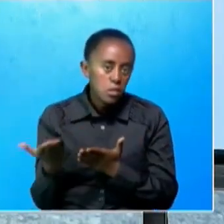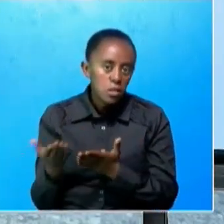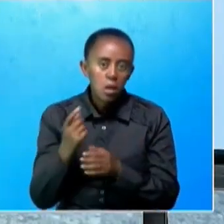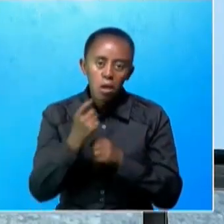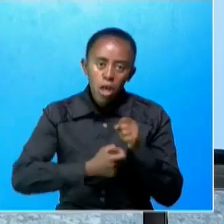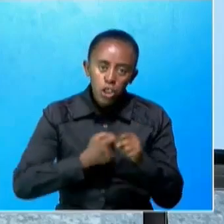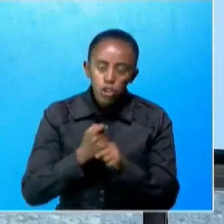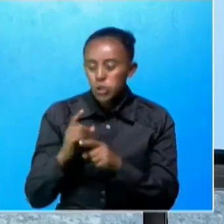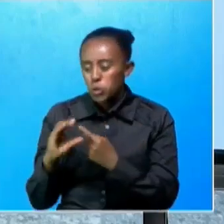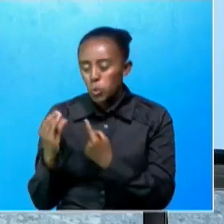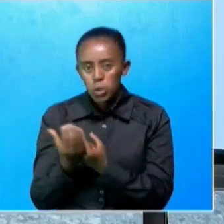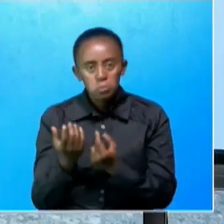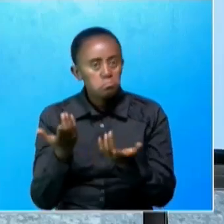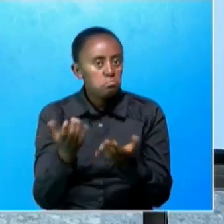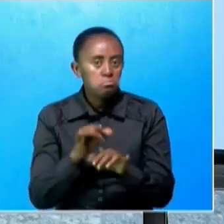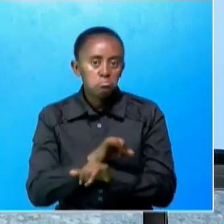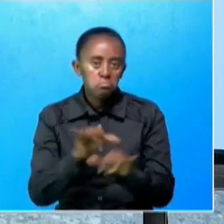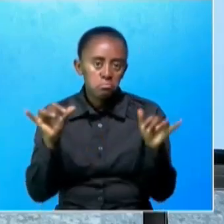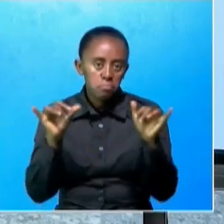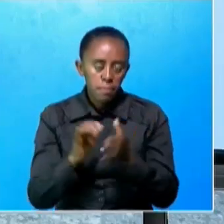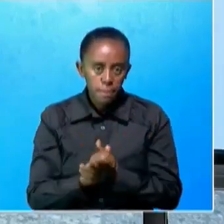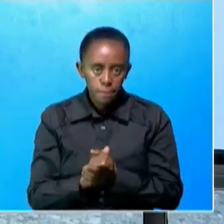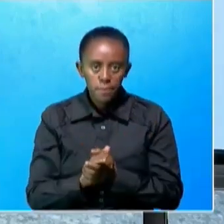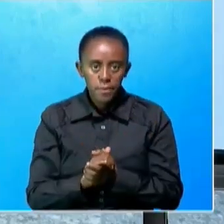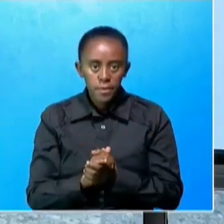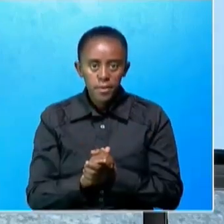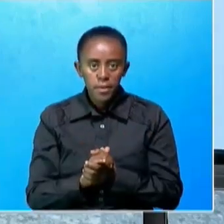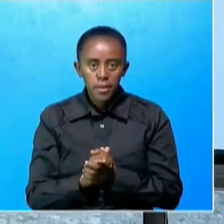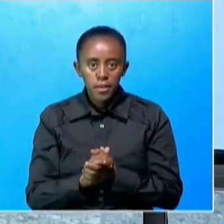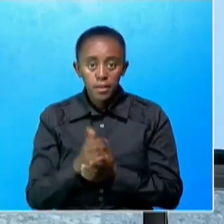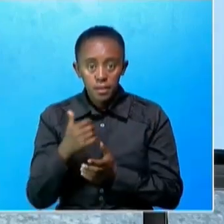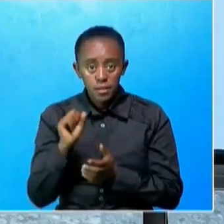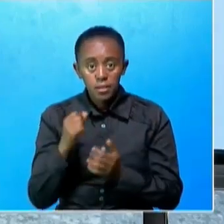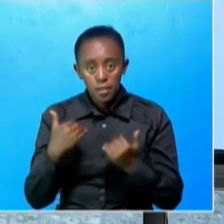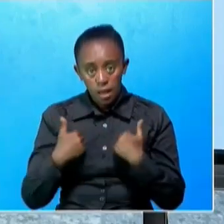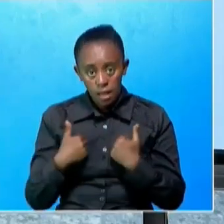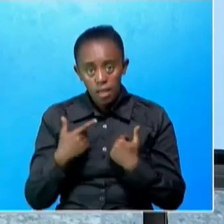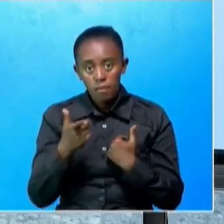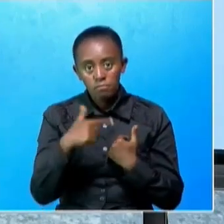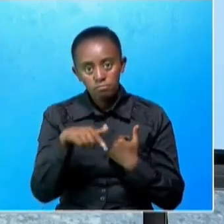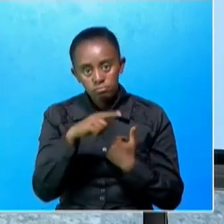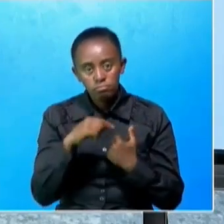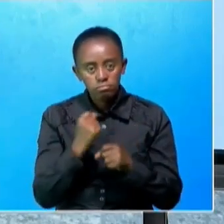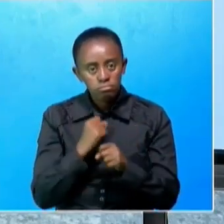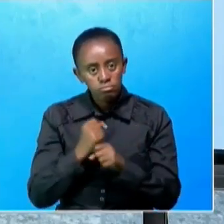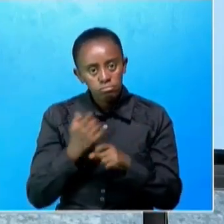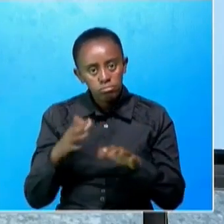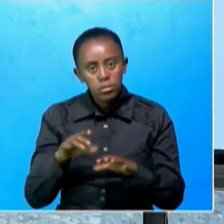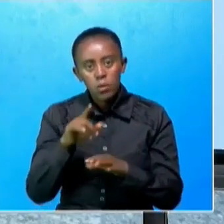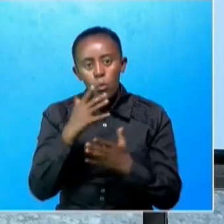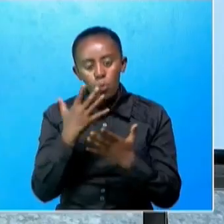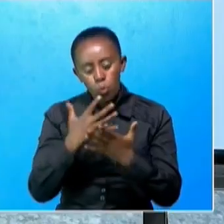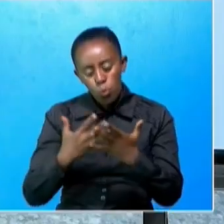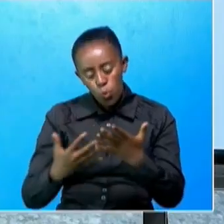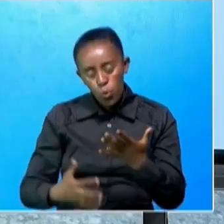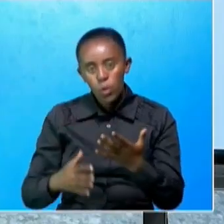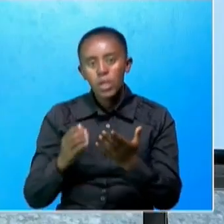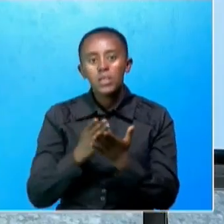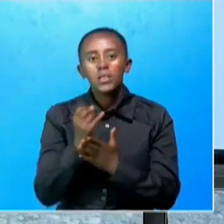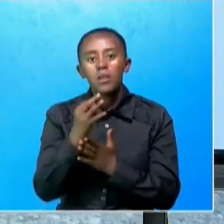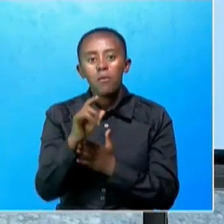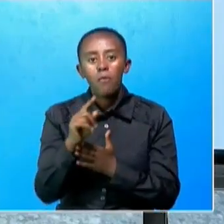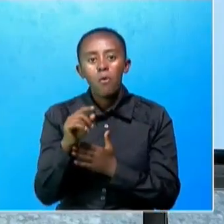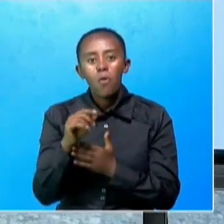maybe a situation, blah, blah, blah, etc. As I have just done so far, I would like to list down some of the